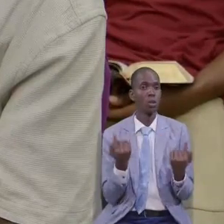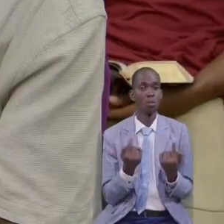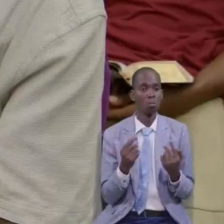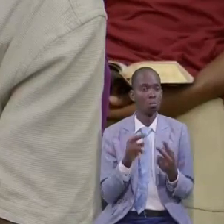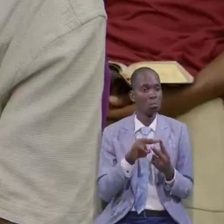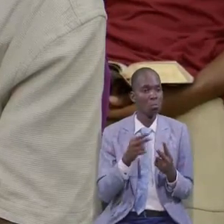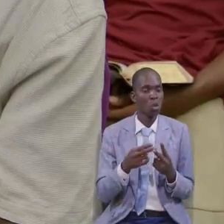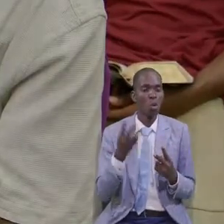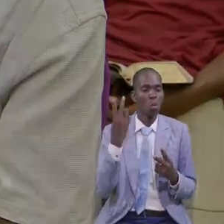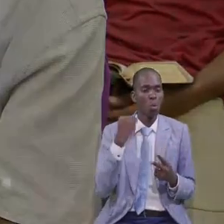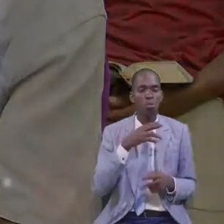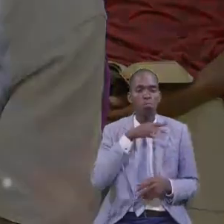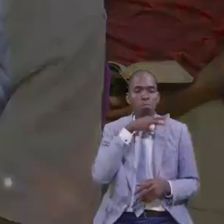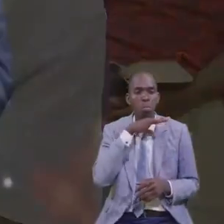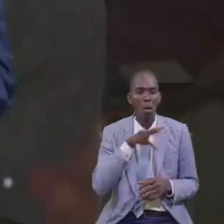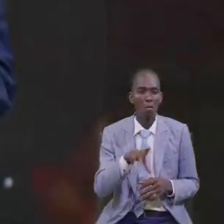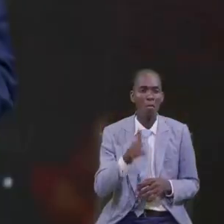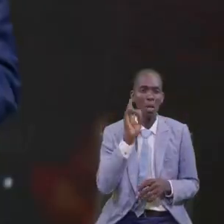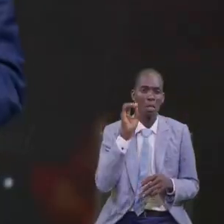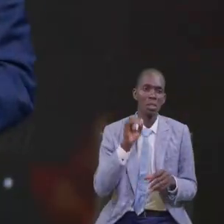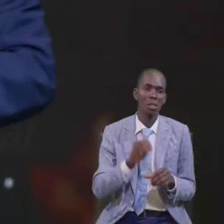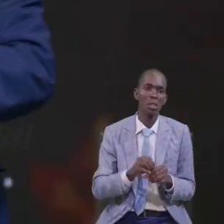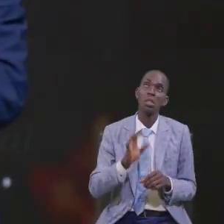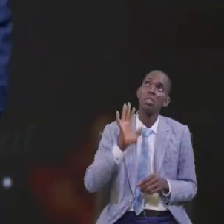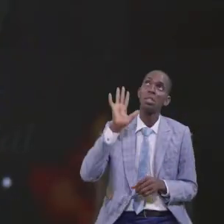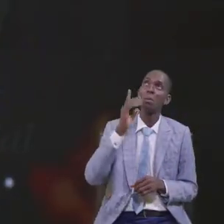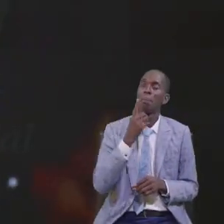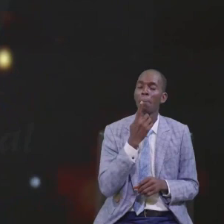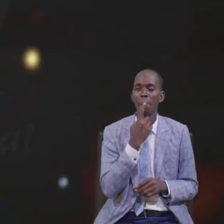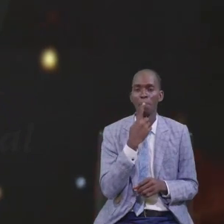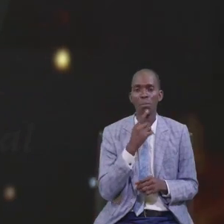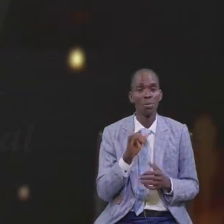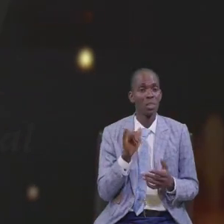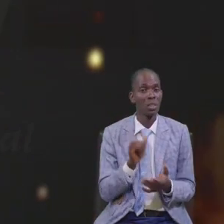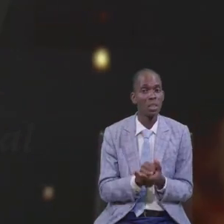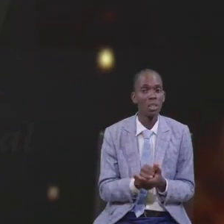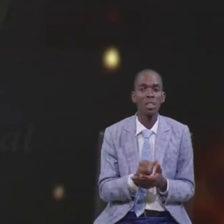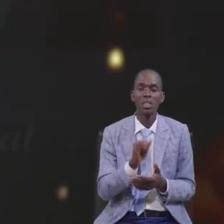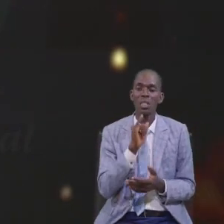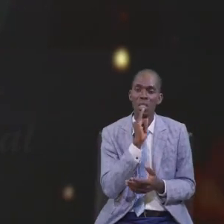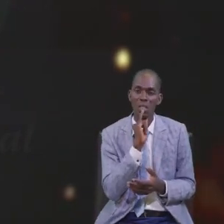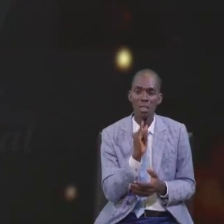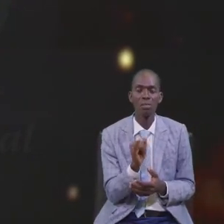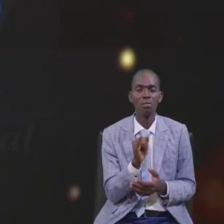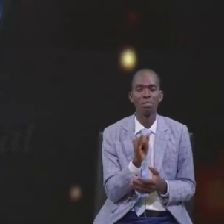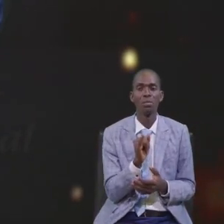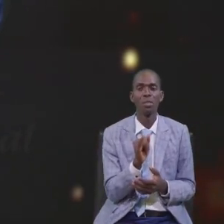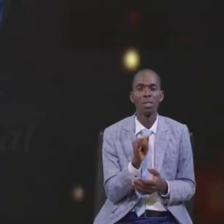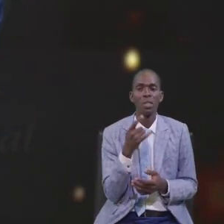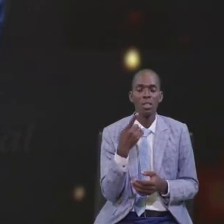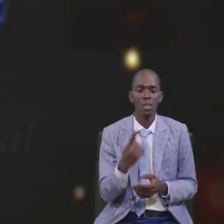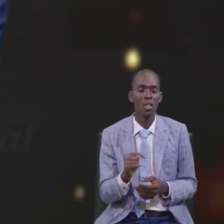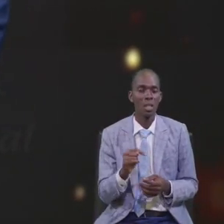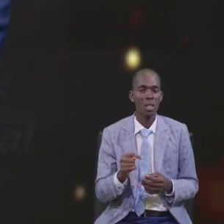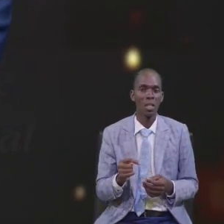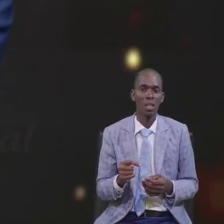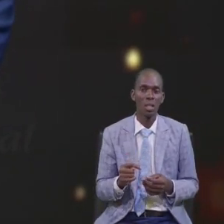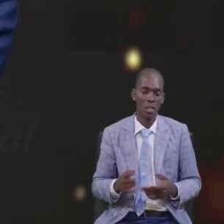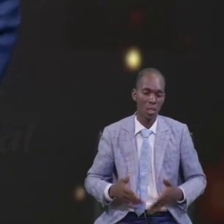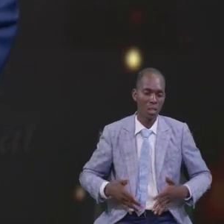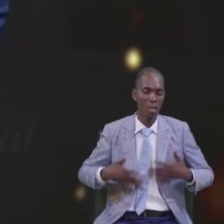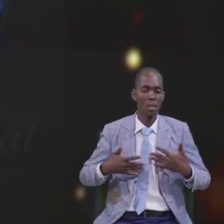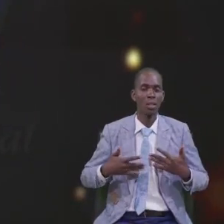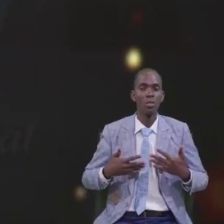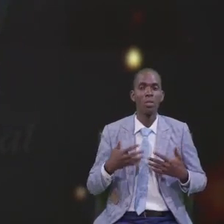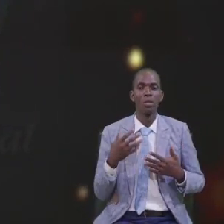was guile found in his mouth, that is the life and the